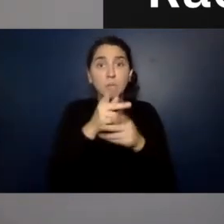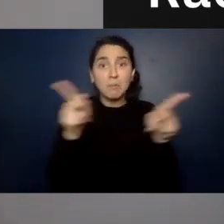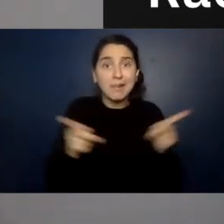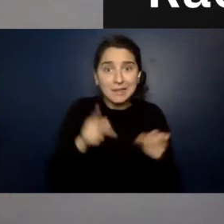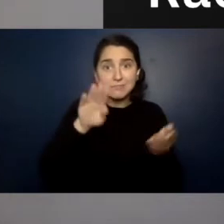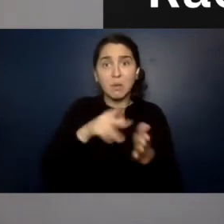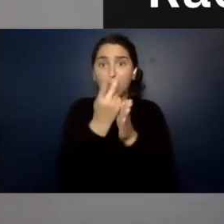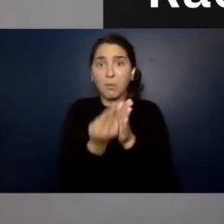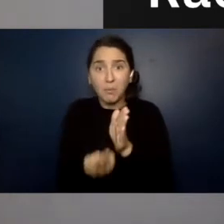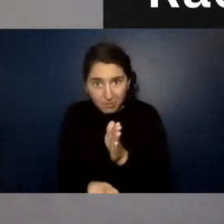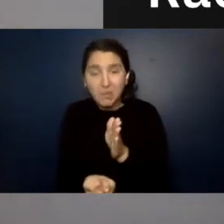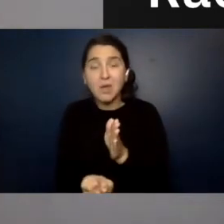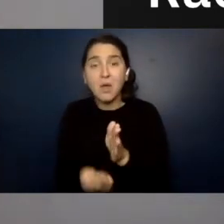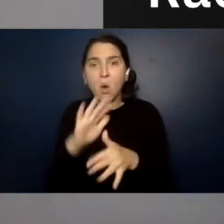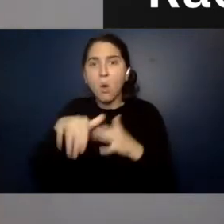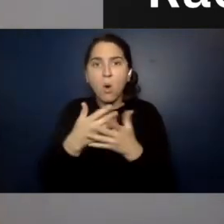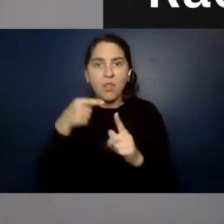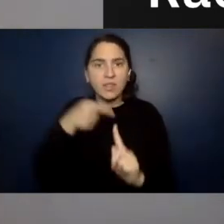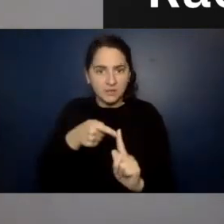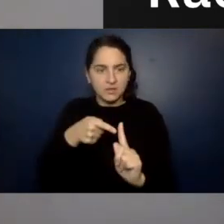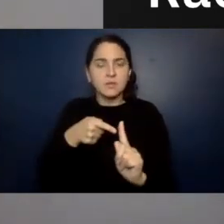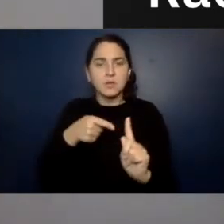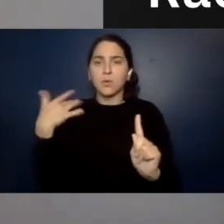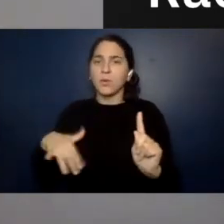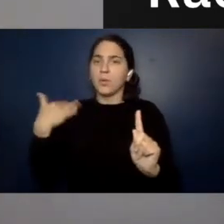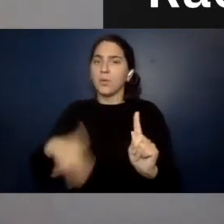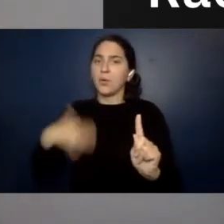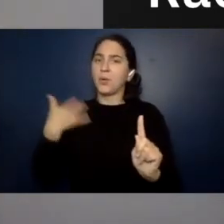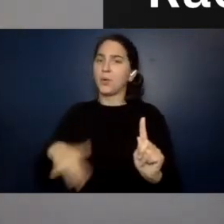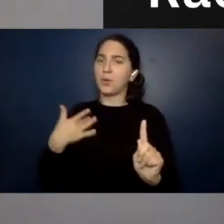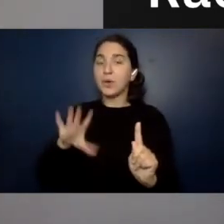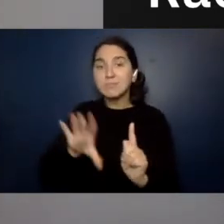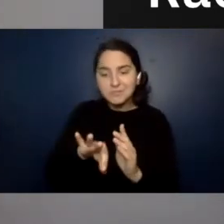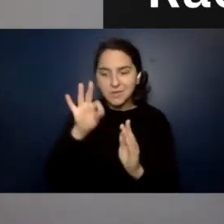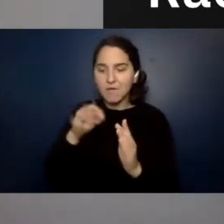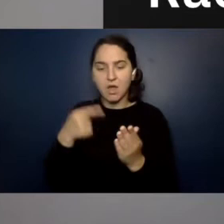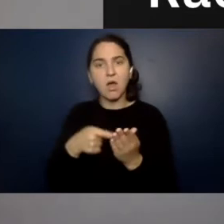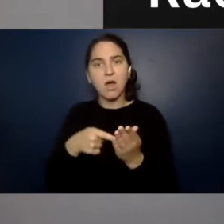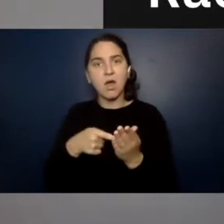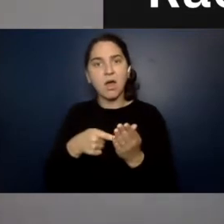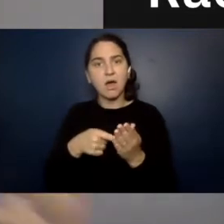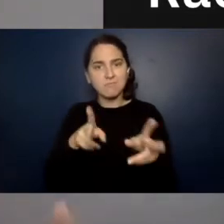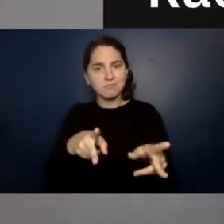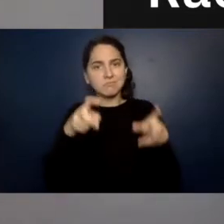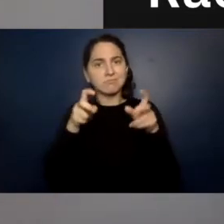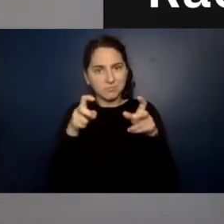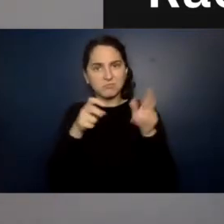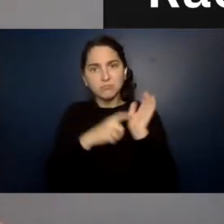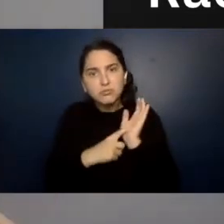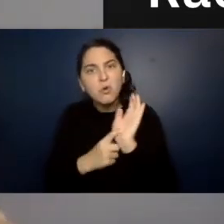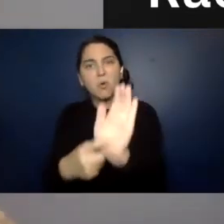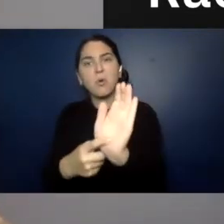see themselves apart from the role into which they were born, which in essence